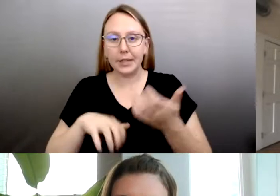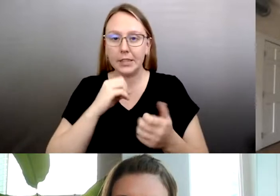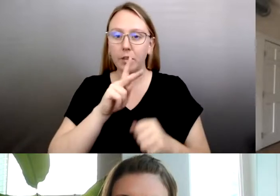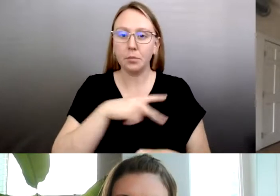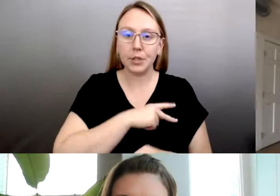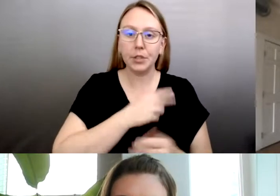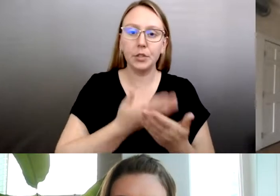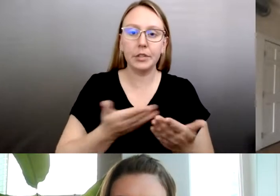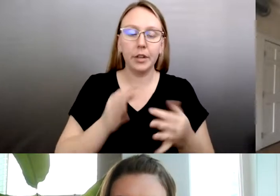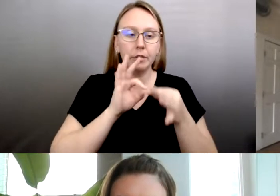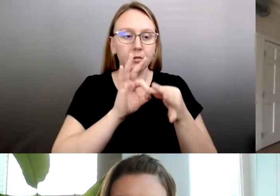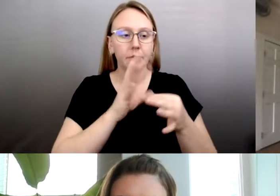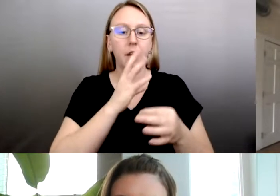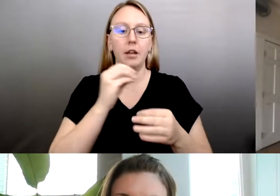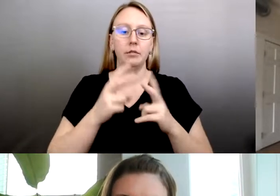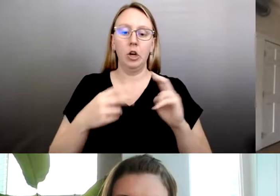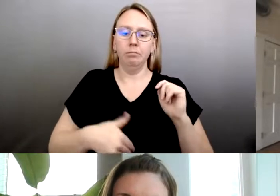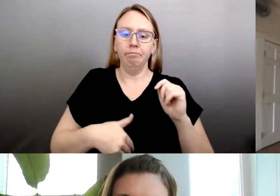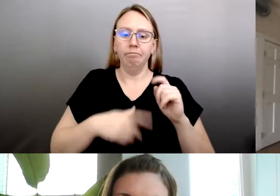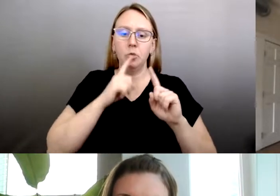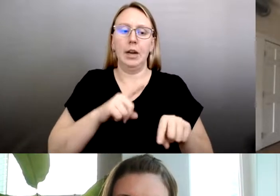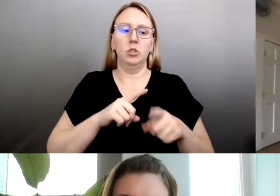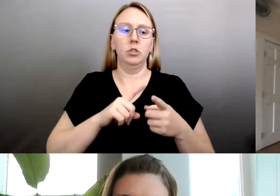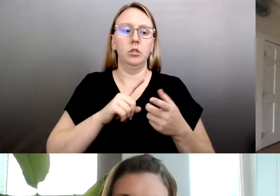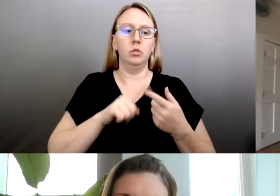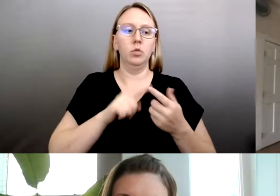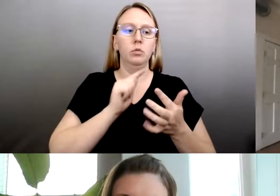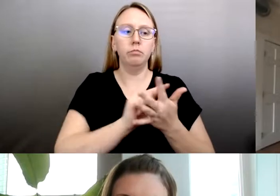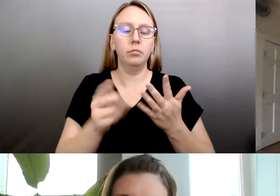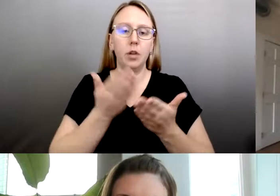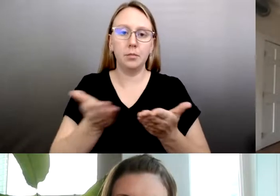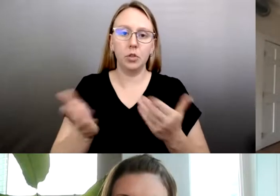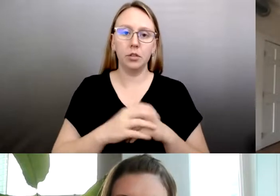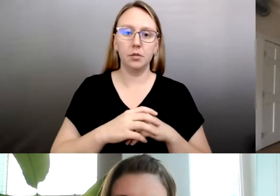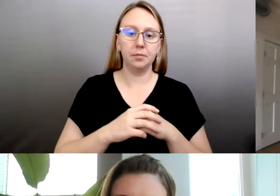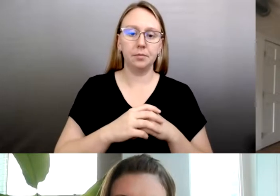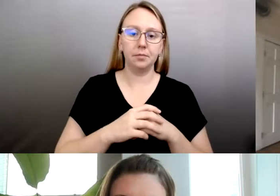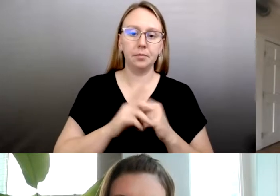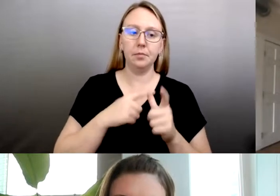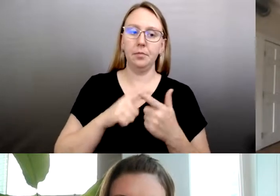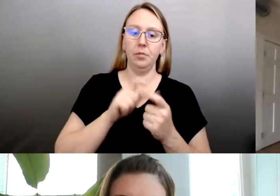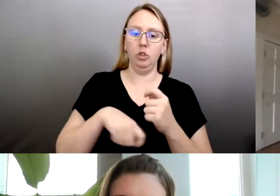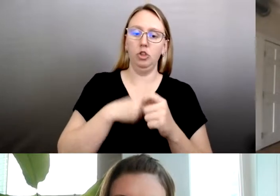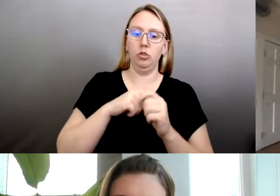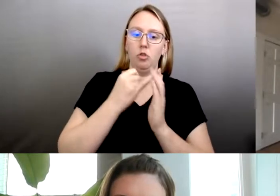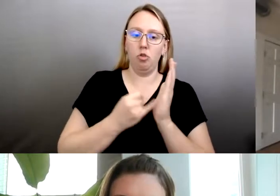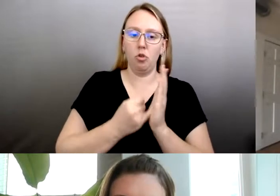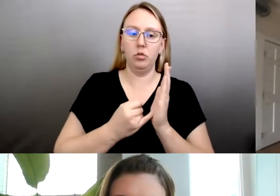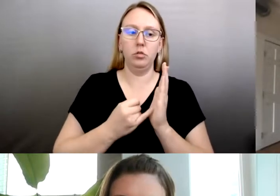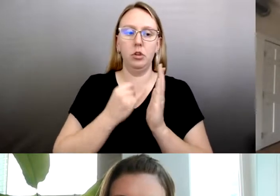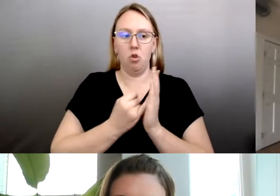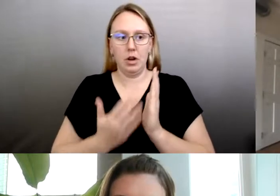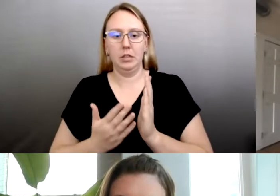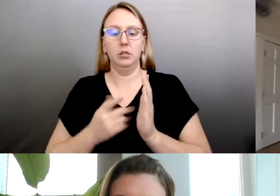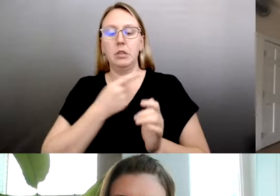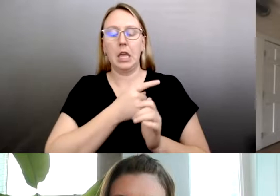things and then very intuitive reactions to objects. And then certain artworks and certain artists he just absolutely fell in love with.